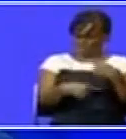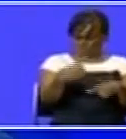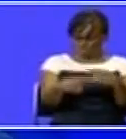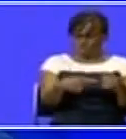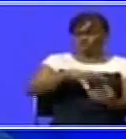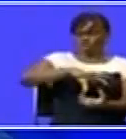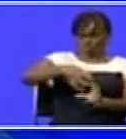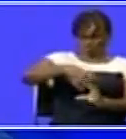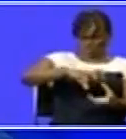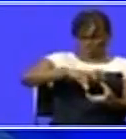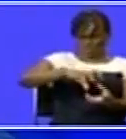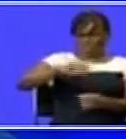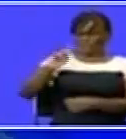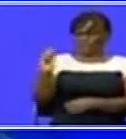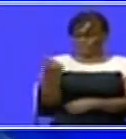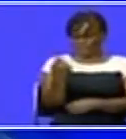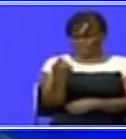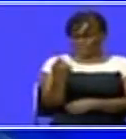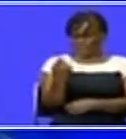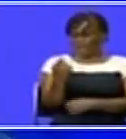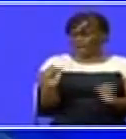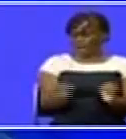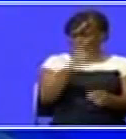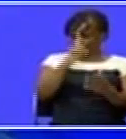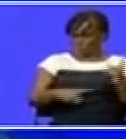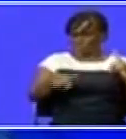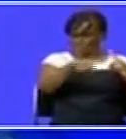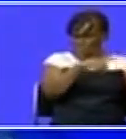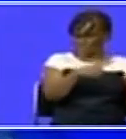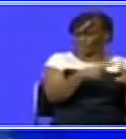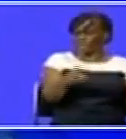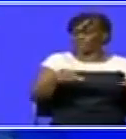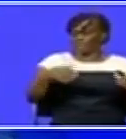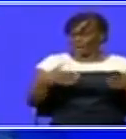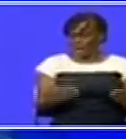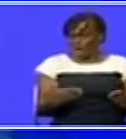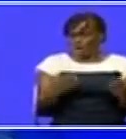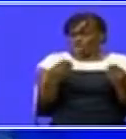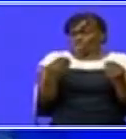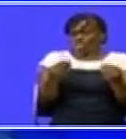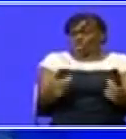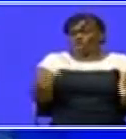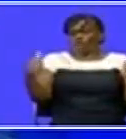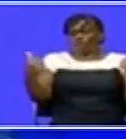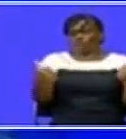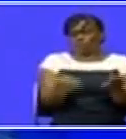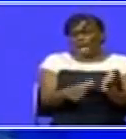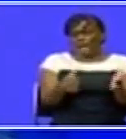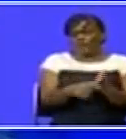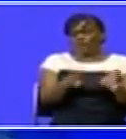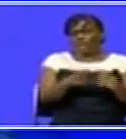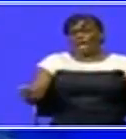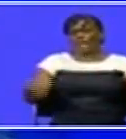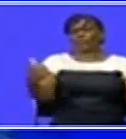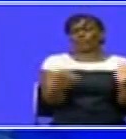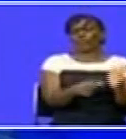and controversial in the Kenyan domain, it is emerging that the killings could be engineered by unresolved generational land conflict and